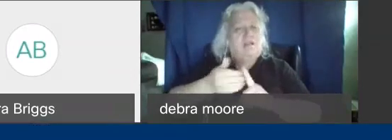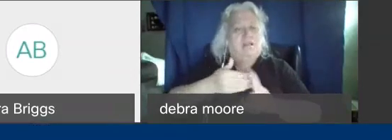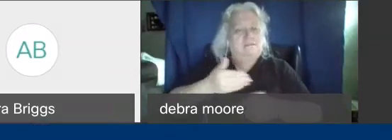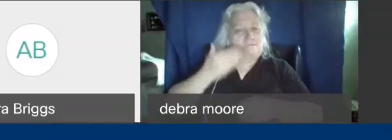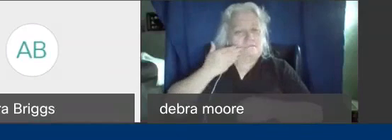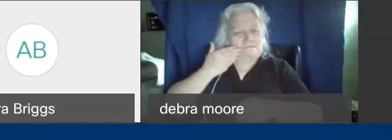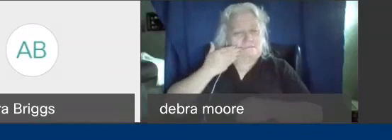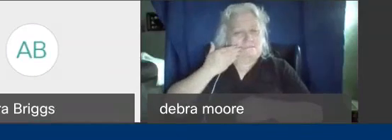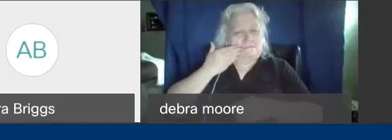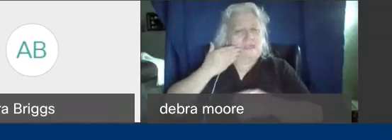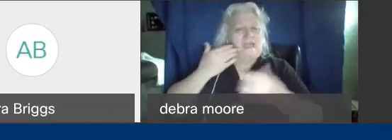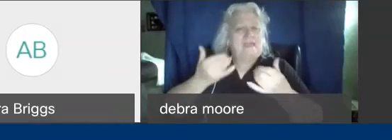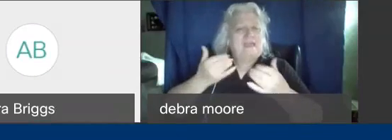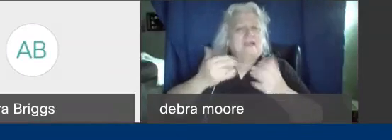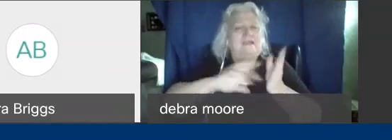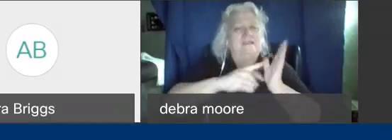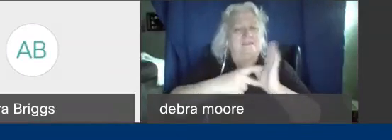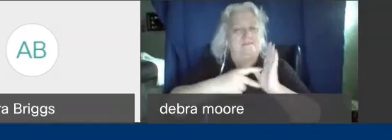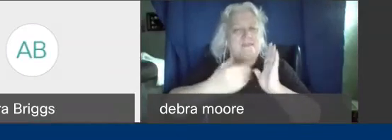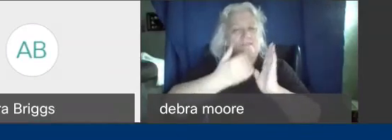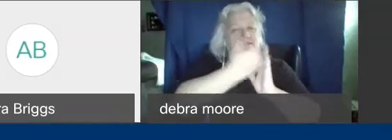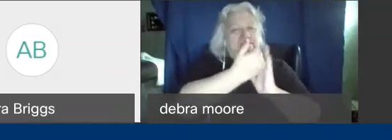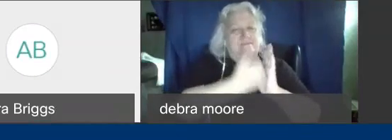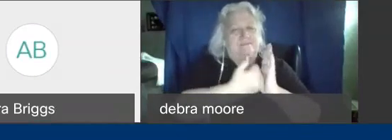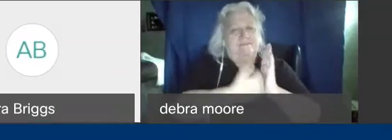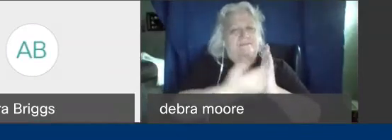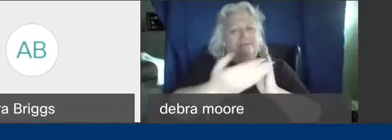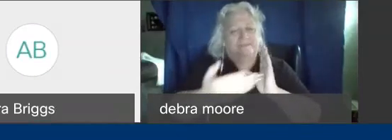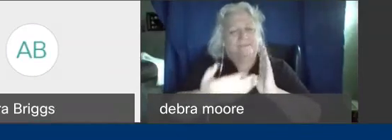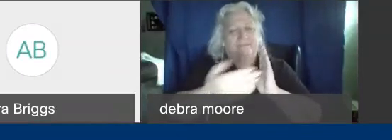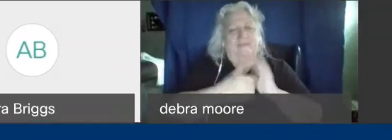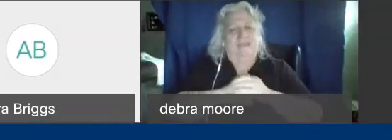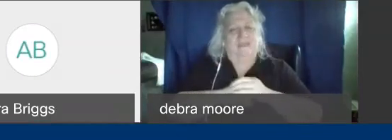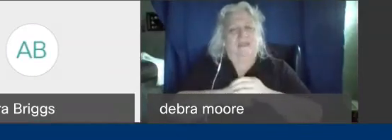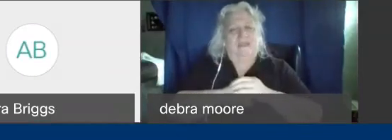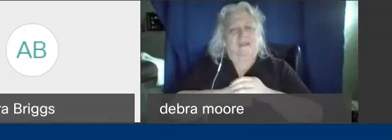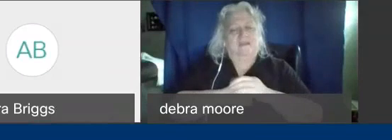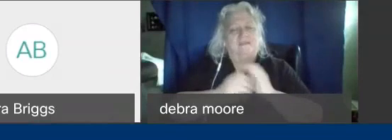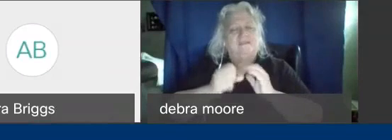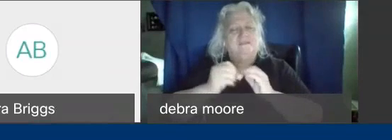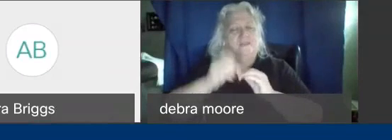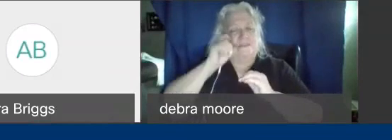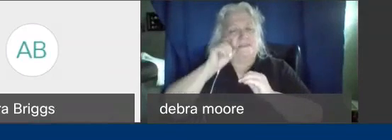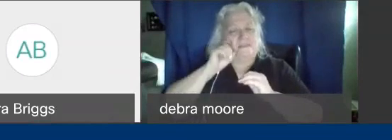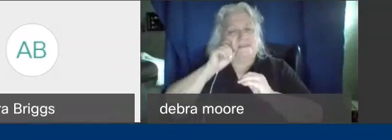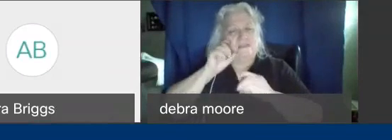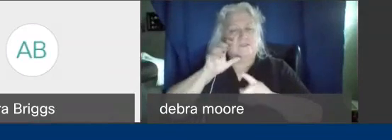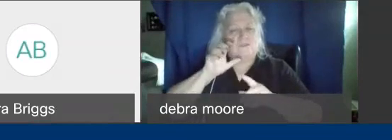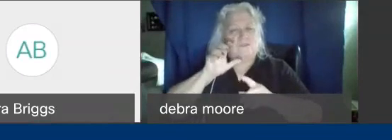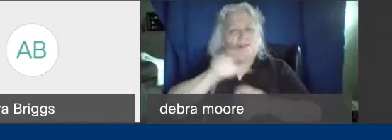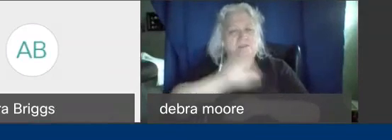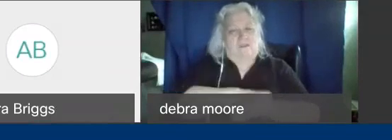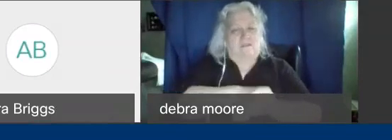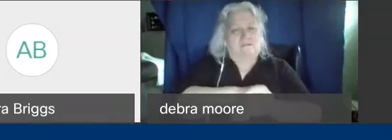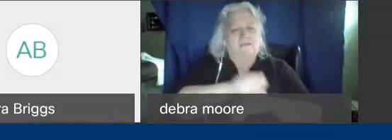And here we have some definitions of terms for sexual misconduct. So sexual assault is one of those, and that